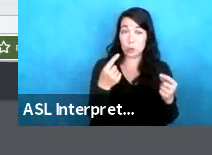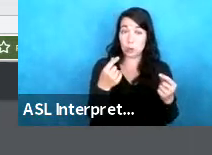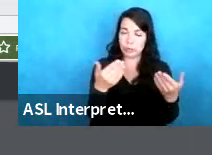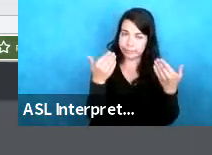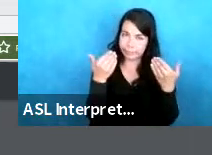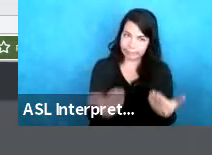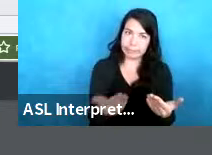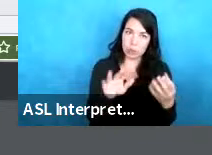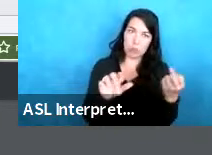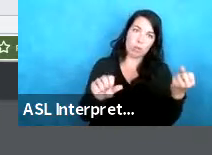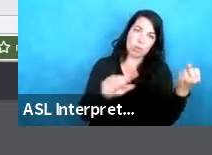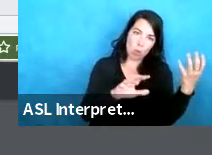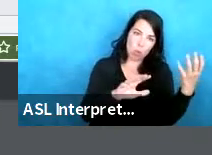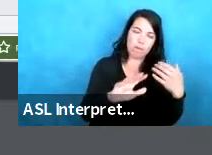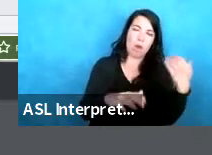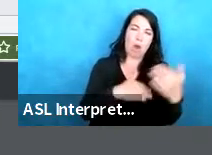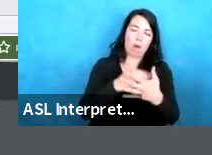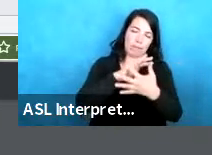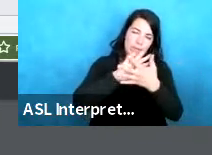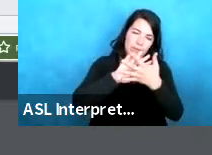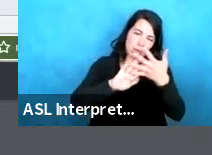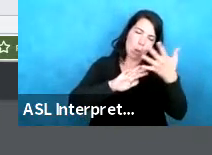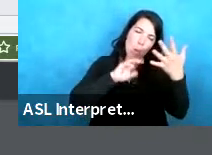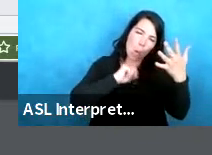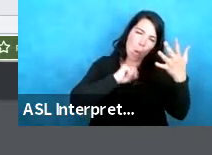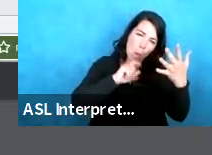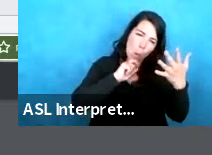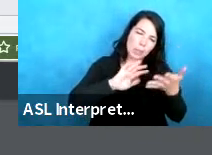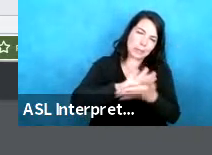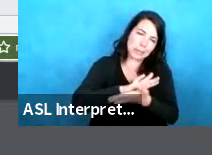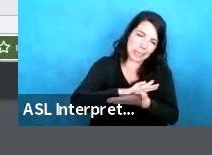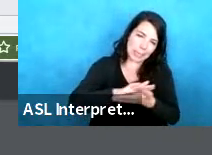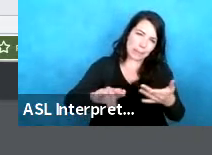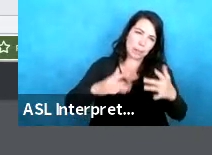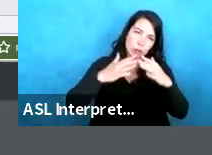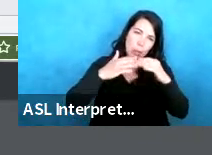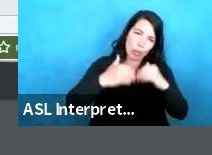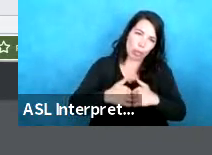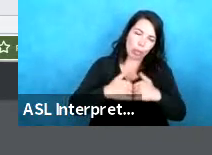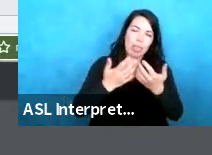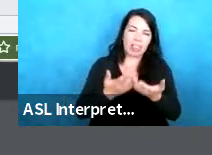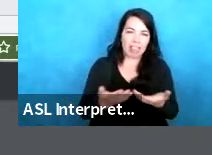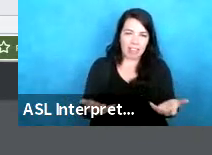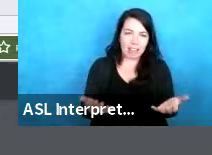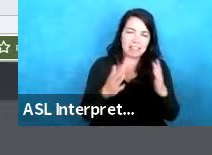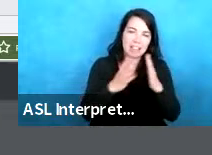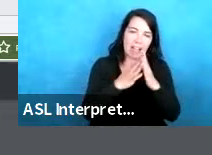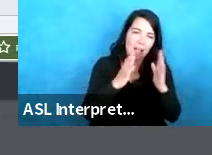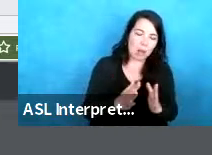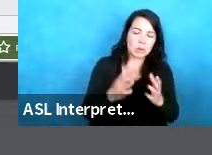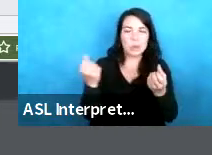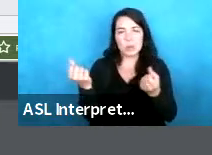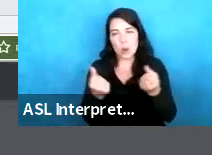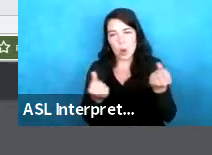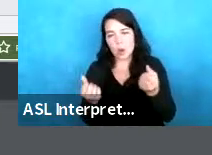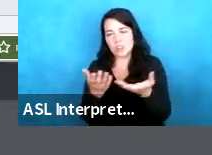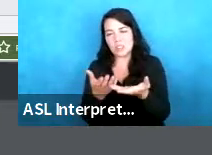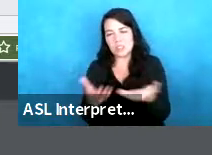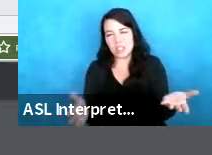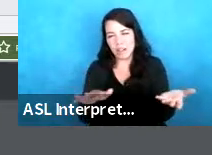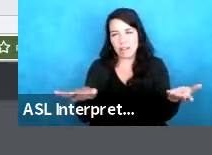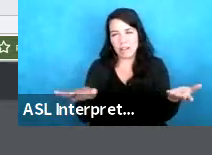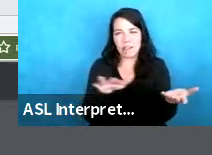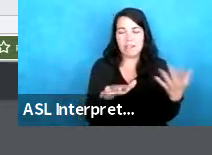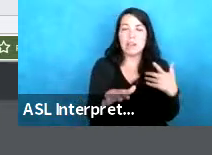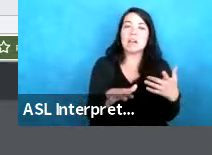the removal from the properties of all ruined, damaged, and dilapidated structures, materials, debris, and abandoned vehicles, including but not limited to